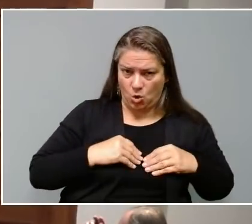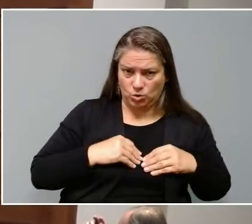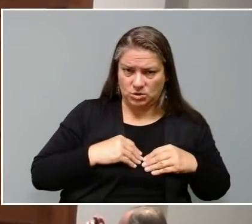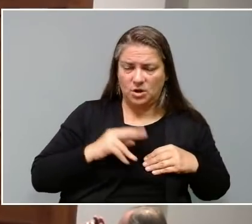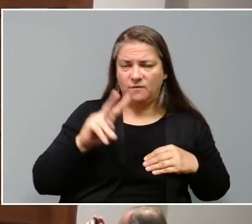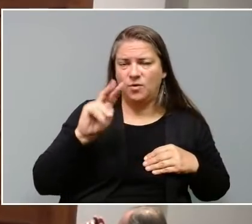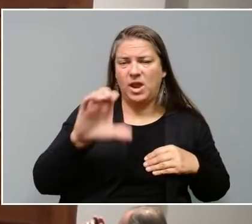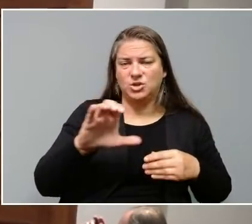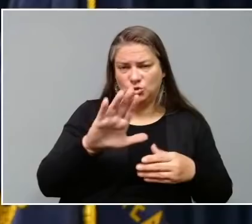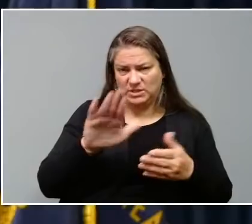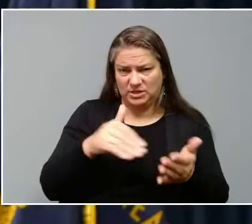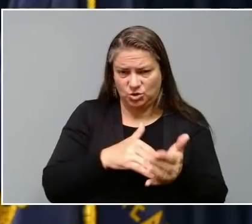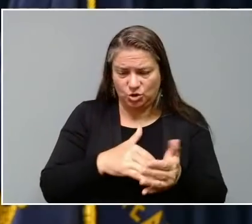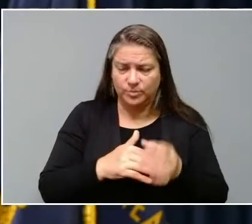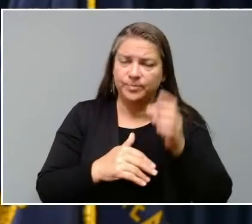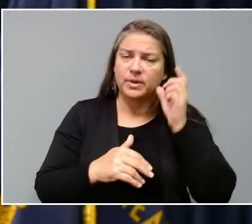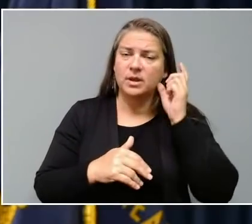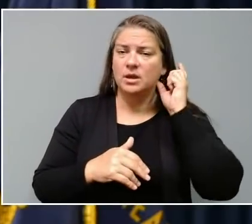centers. But